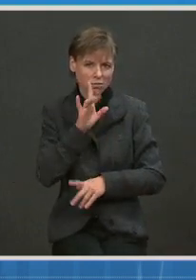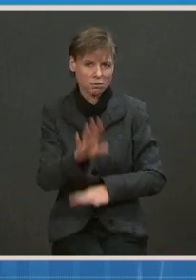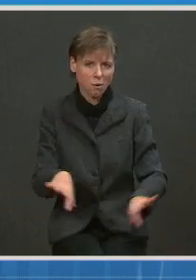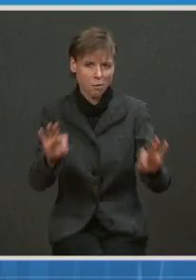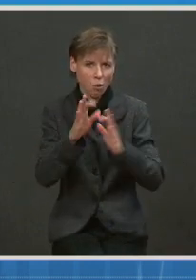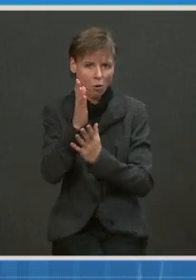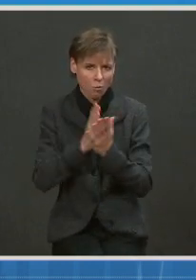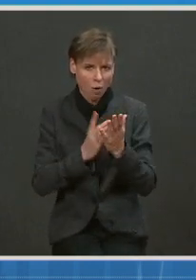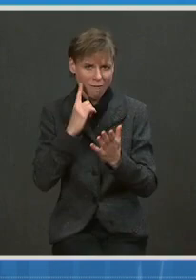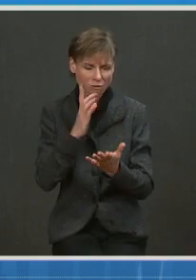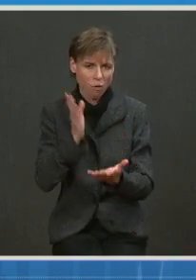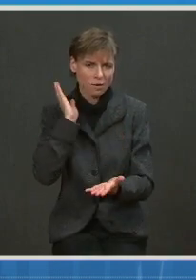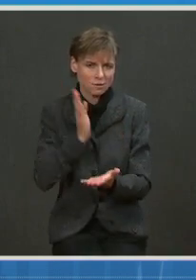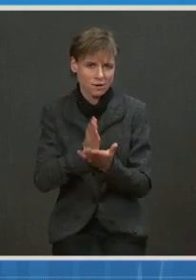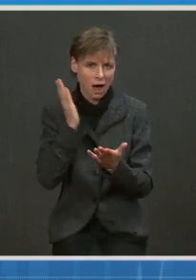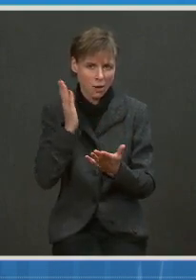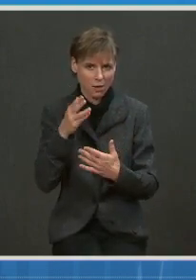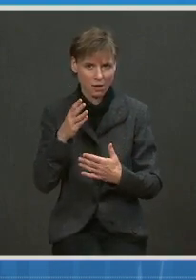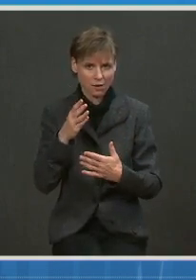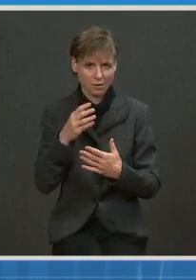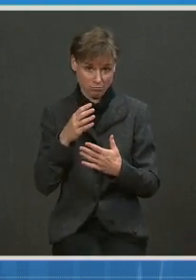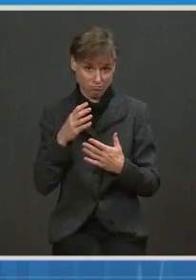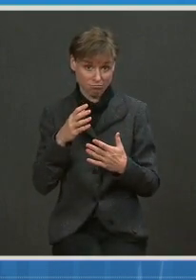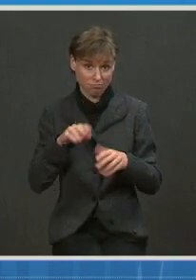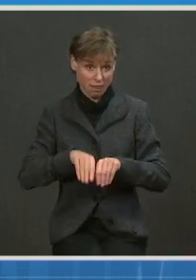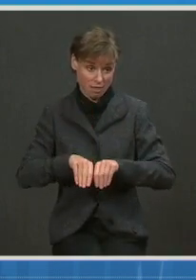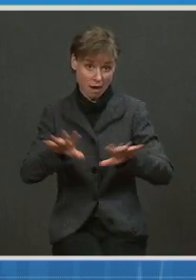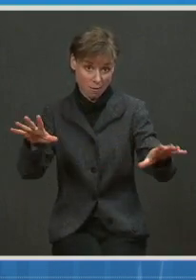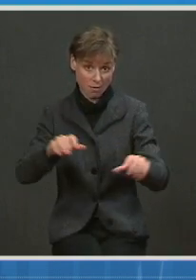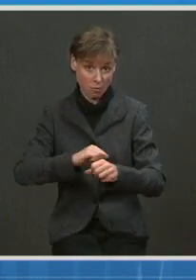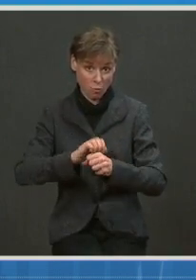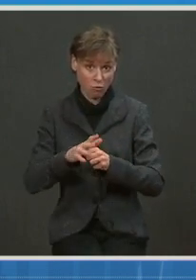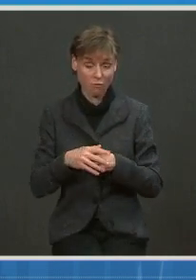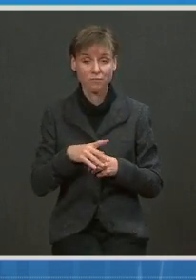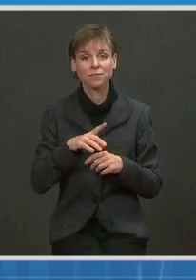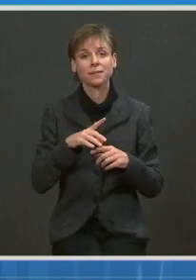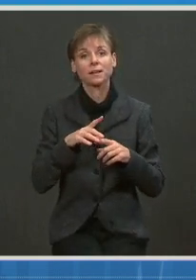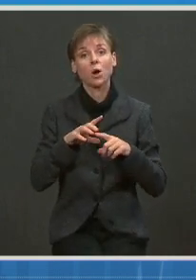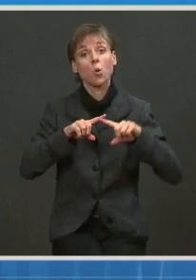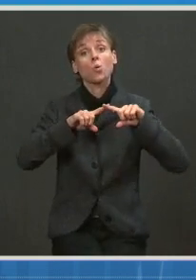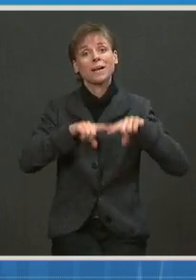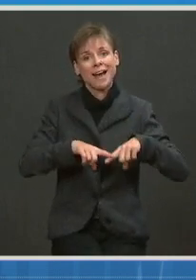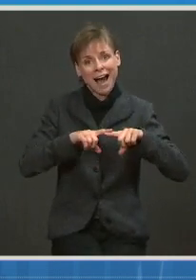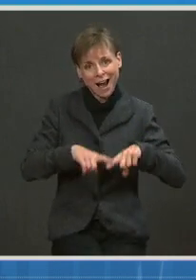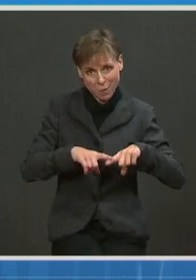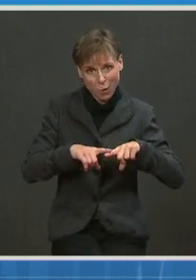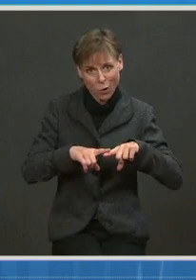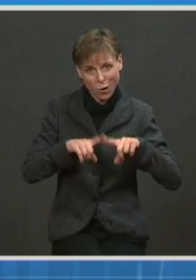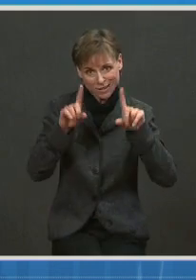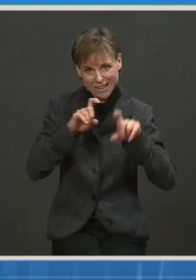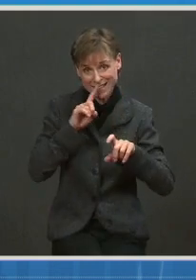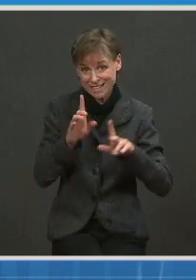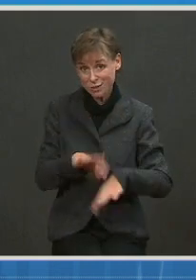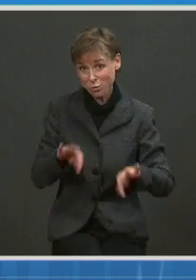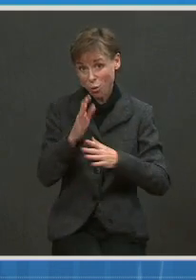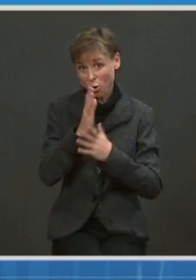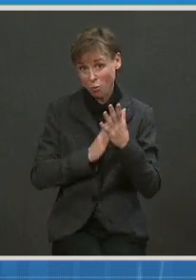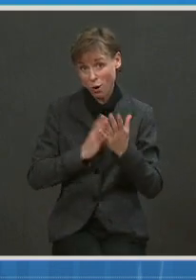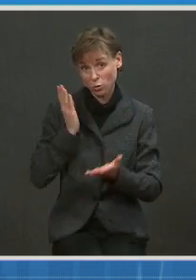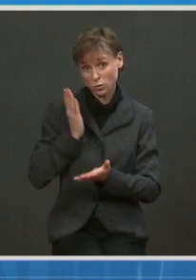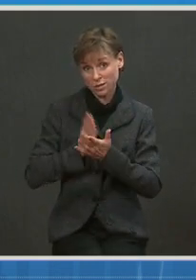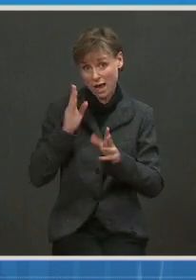this epidemic. Reliable and widely available testing is a crucial part of our efforts to stop the spread of